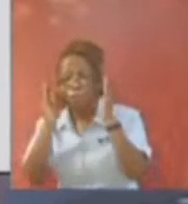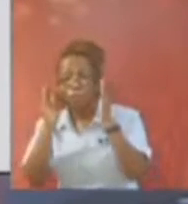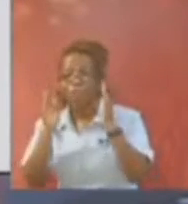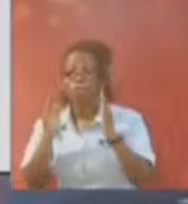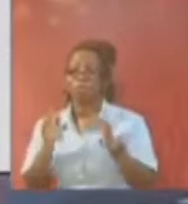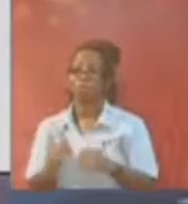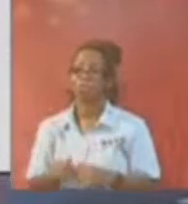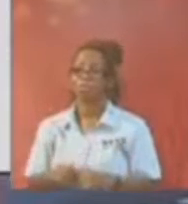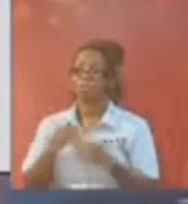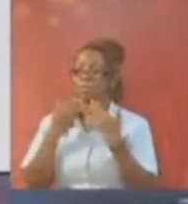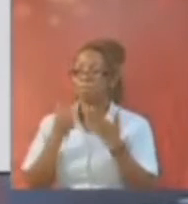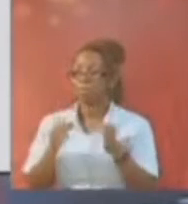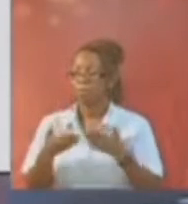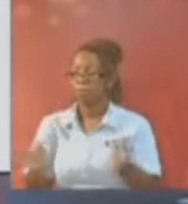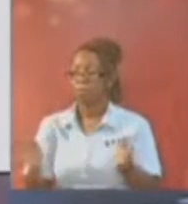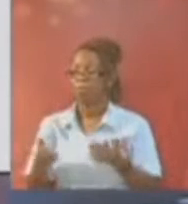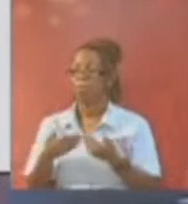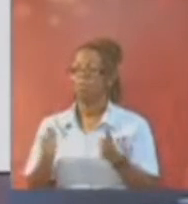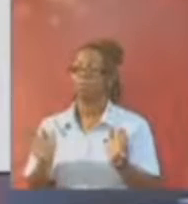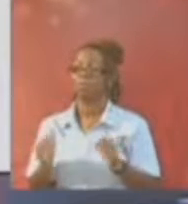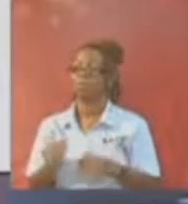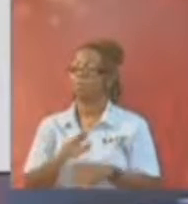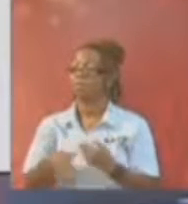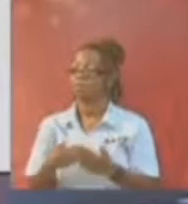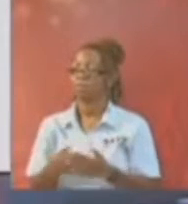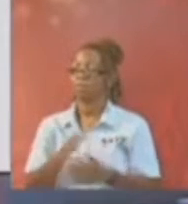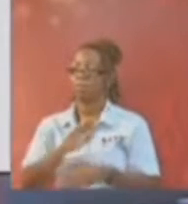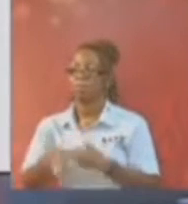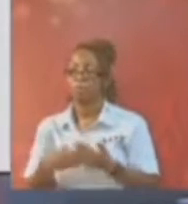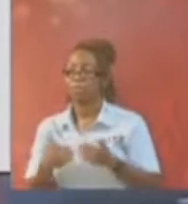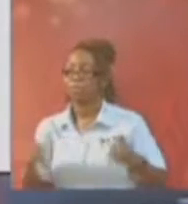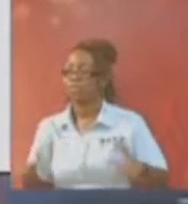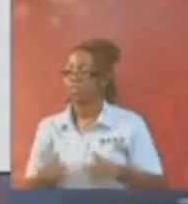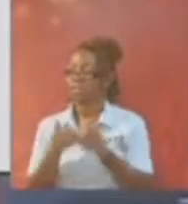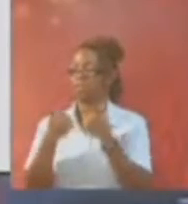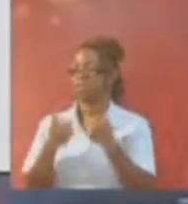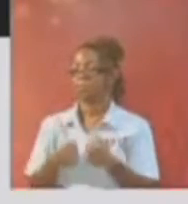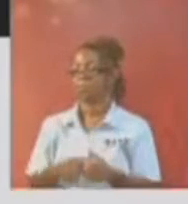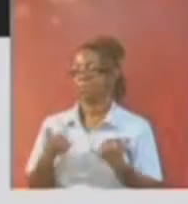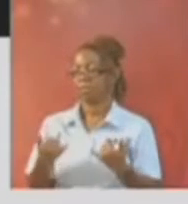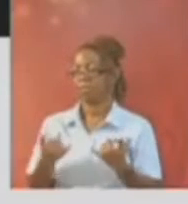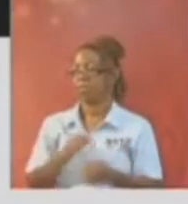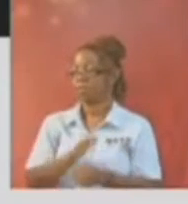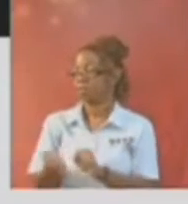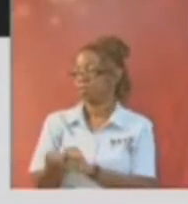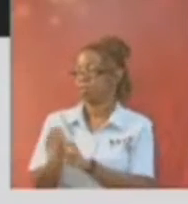challenges associated with COVID-19, and we will now switch to the presentation.